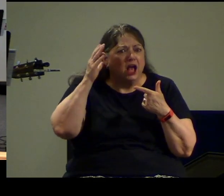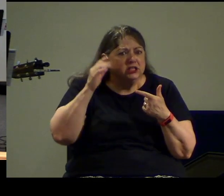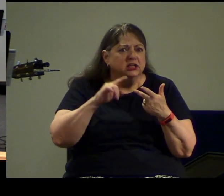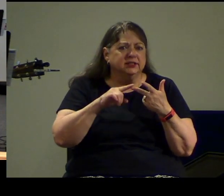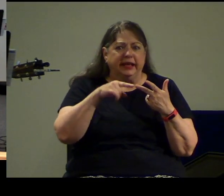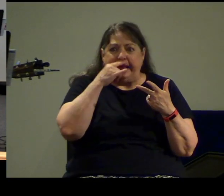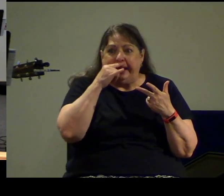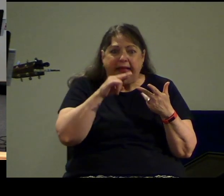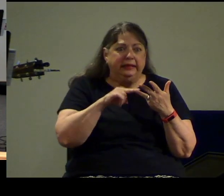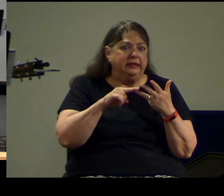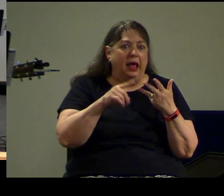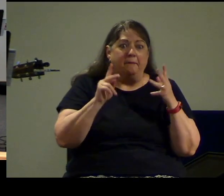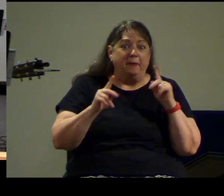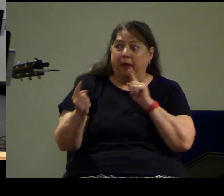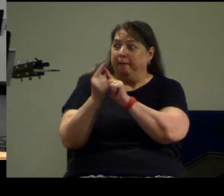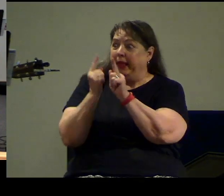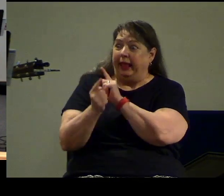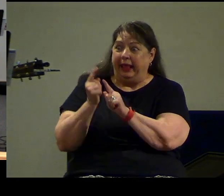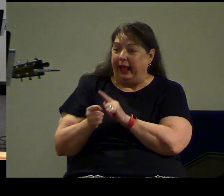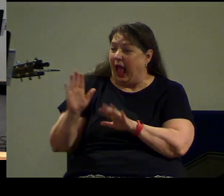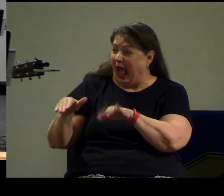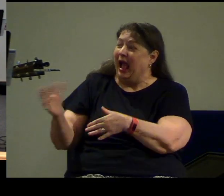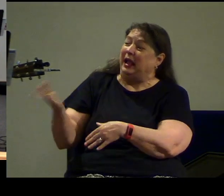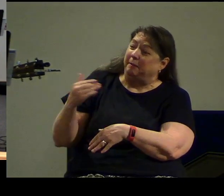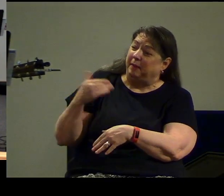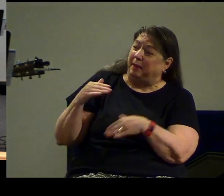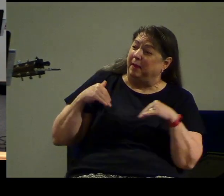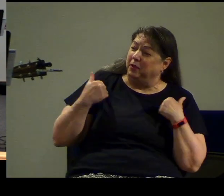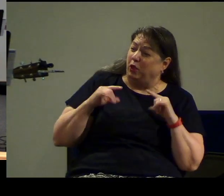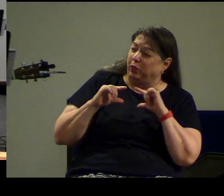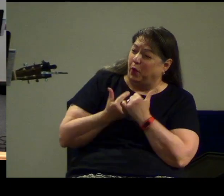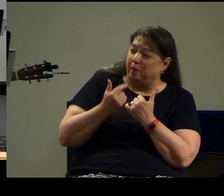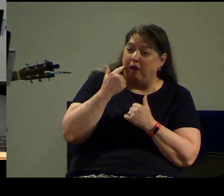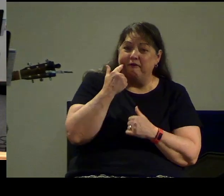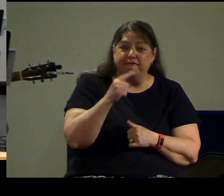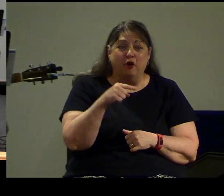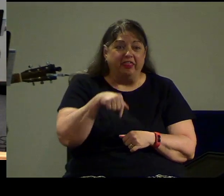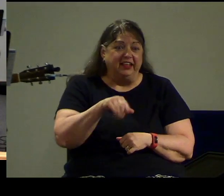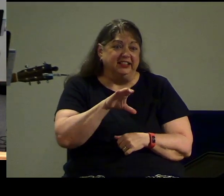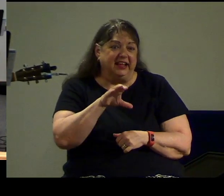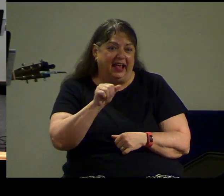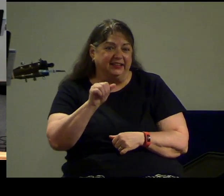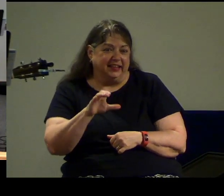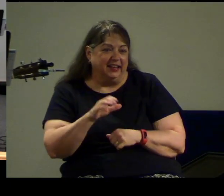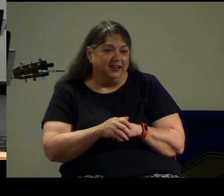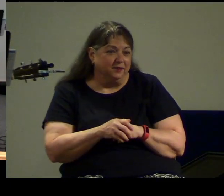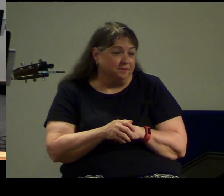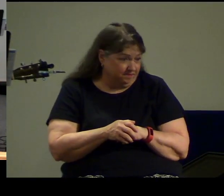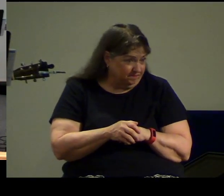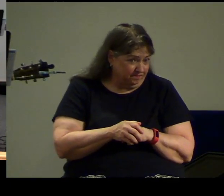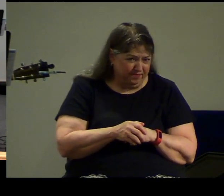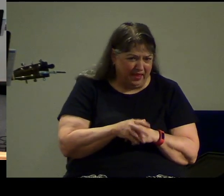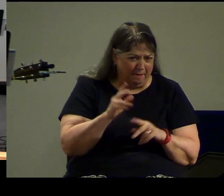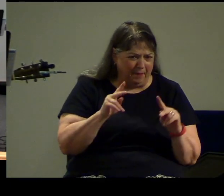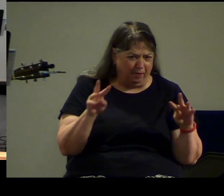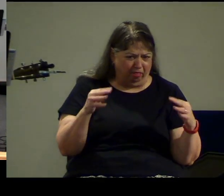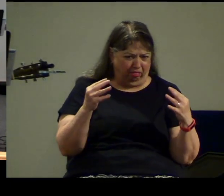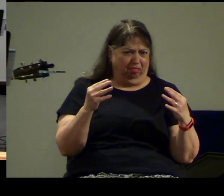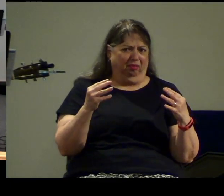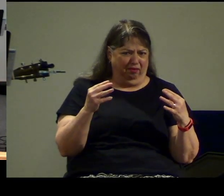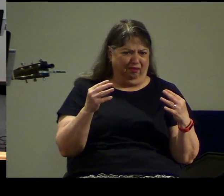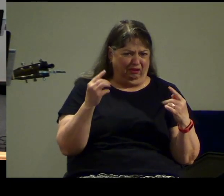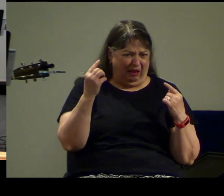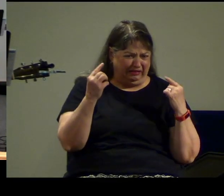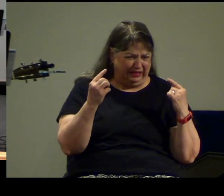them on the street. Say, hey, there's youth group at Community Alliance Church. They might look at you like you're crazy, but that's okay. When you're in